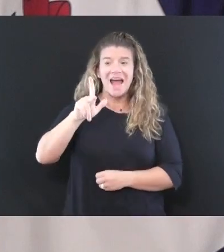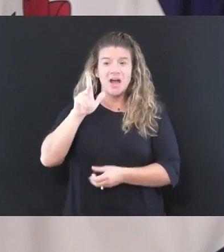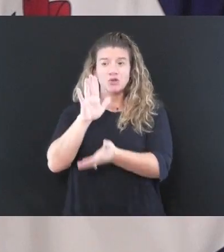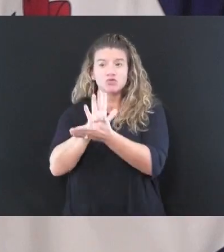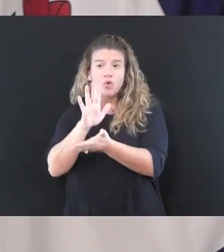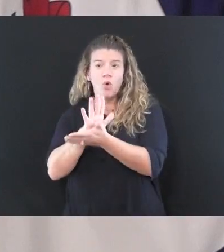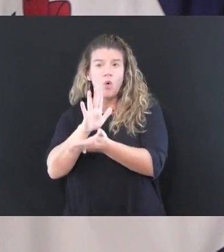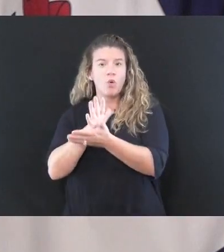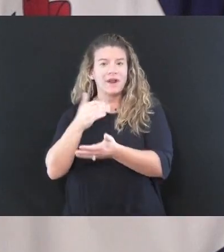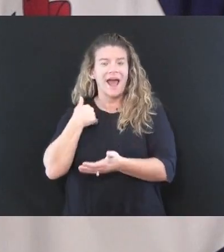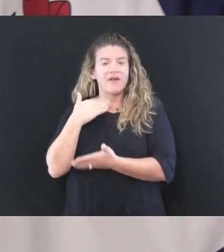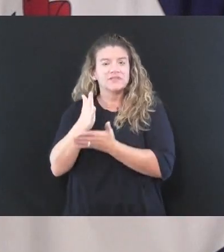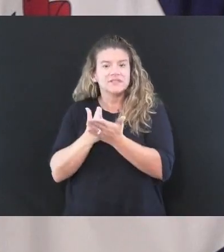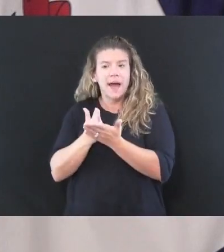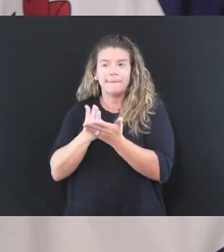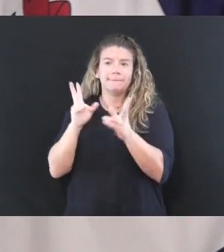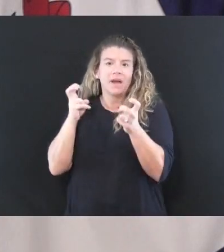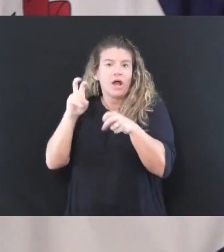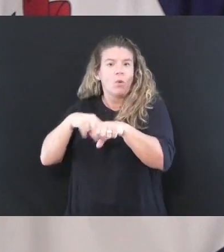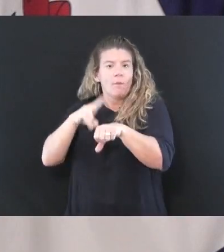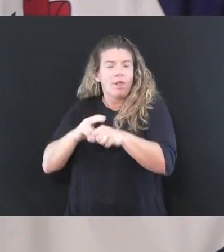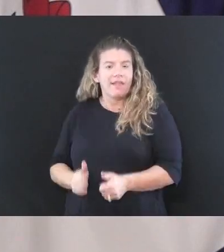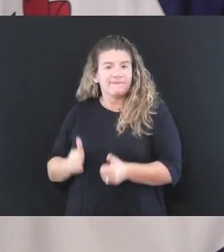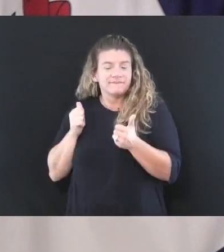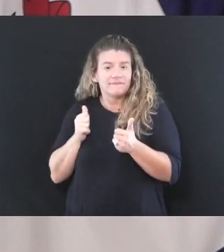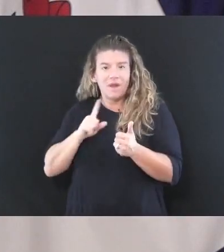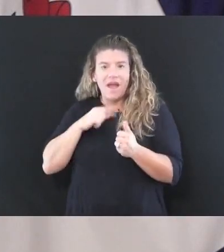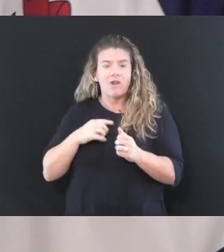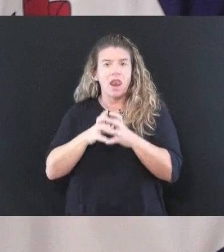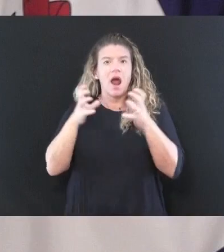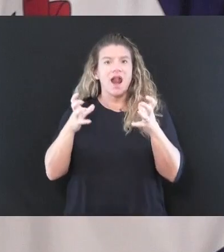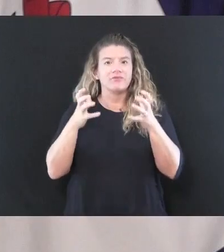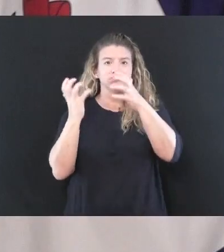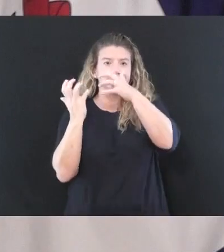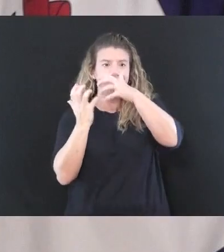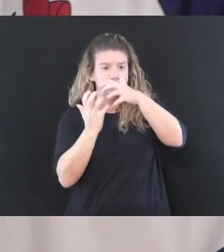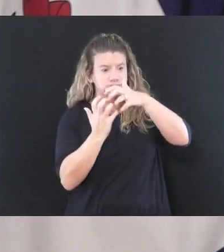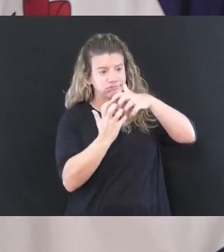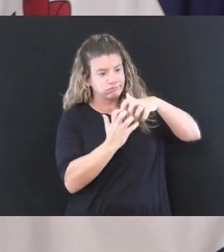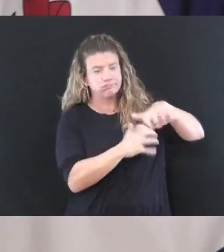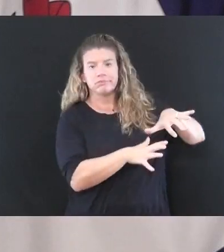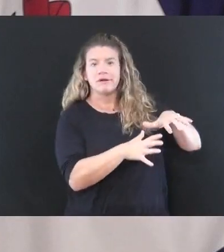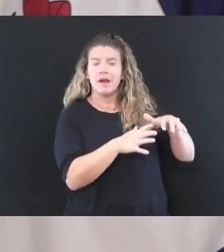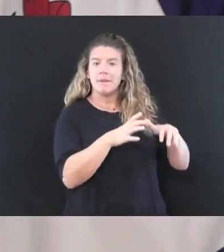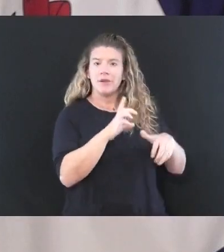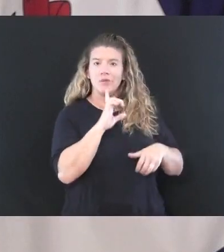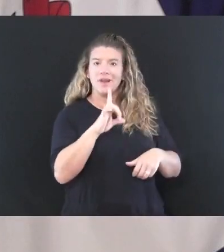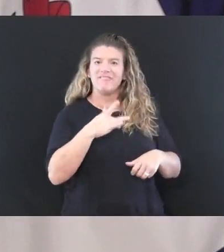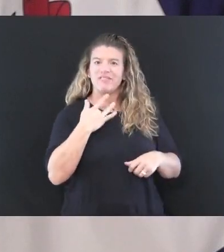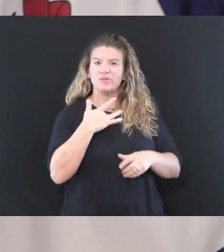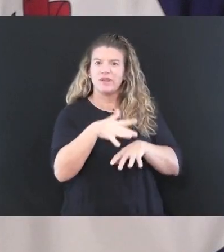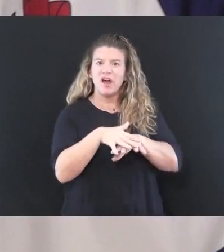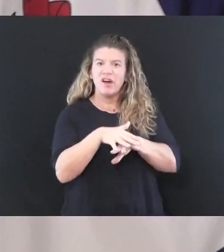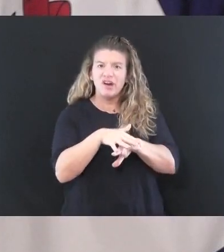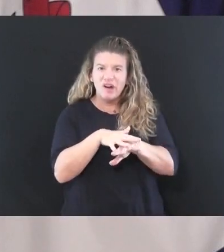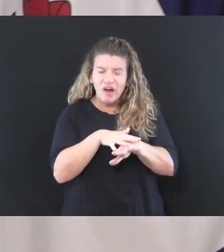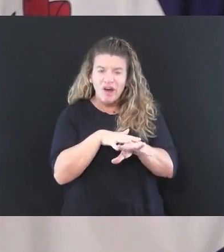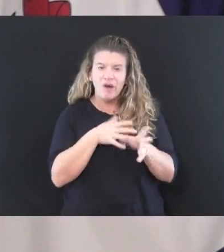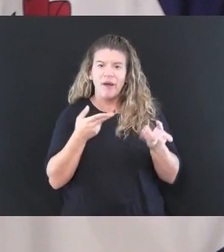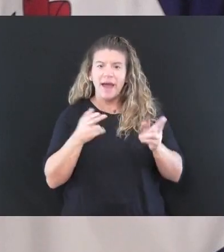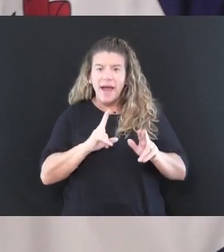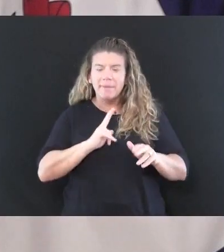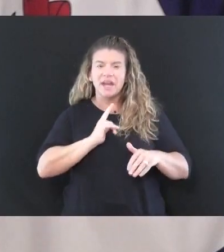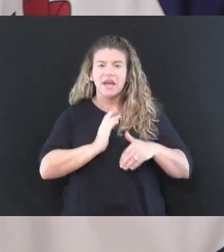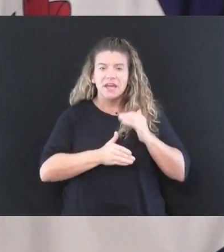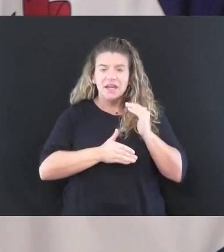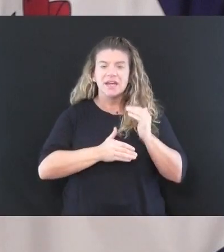halfway normal and everything. There's lots of moving parts, and therefore it moves slow. But, I